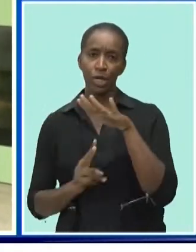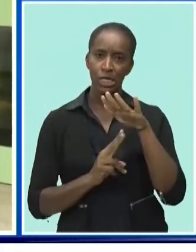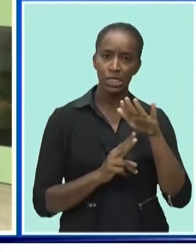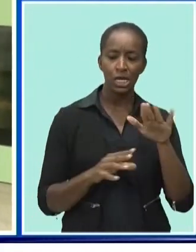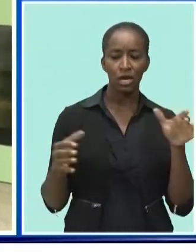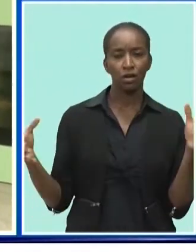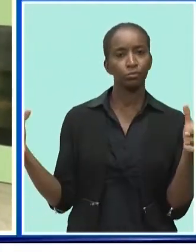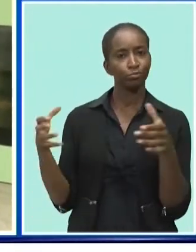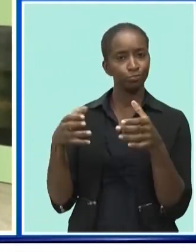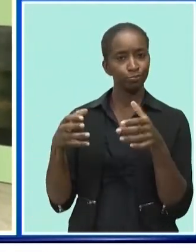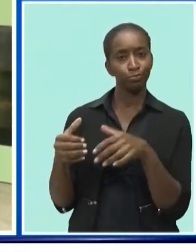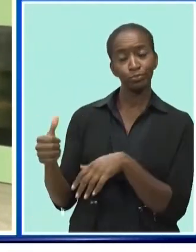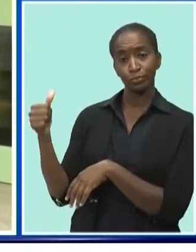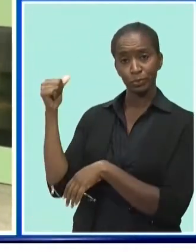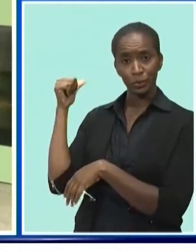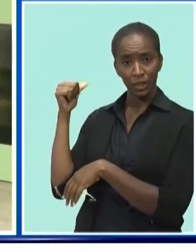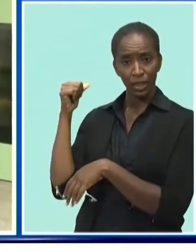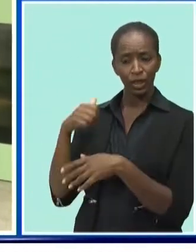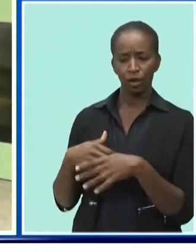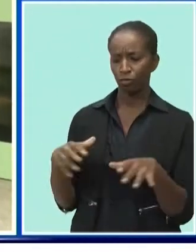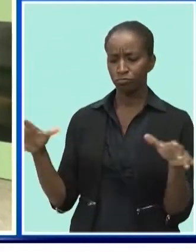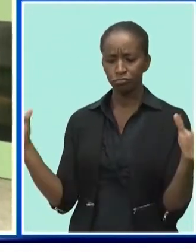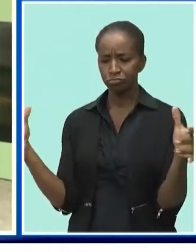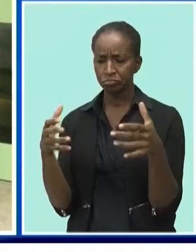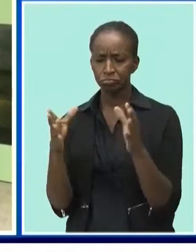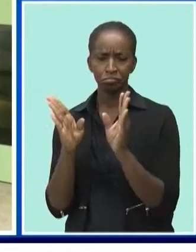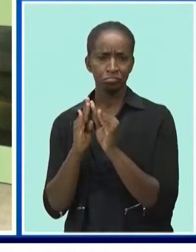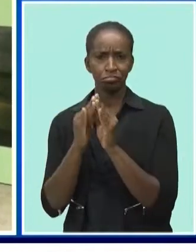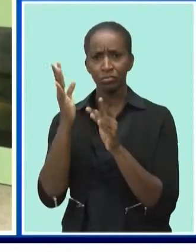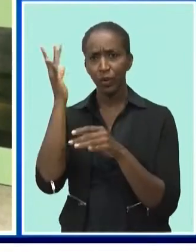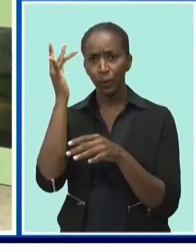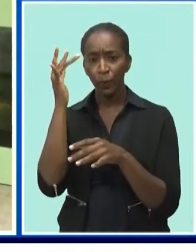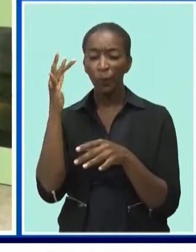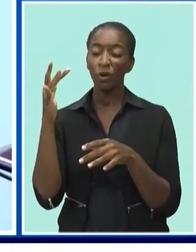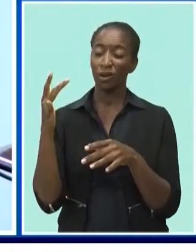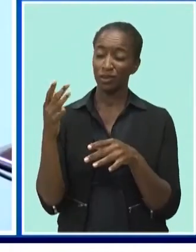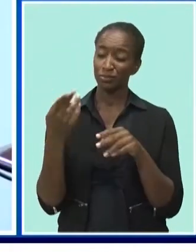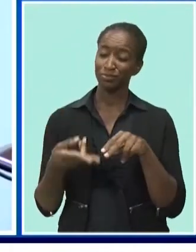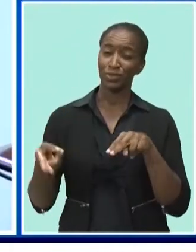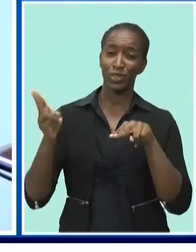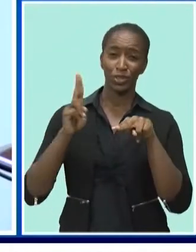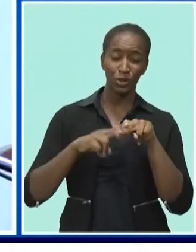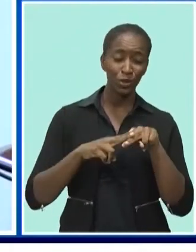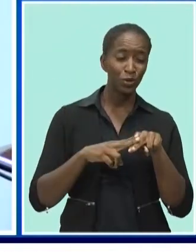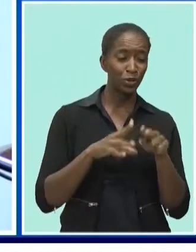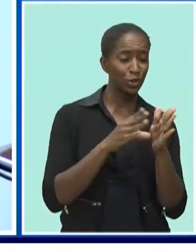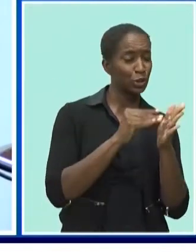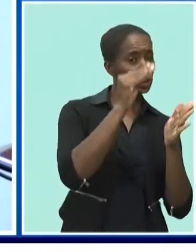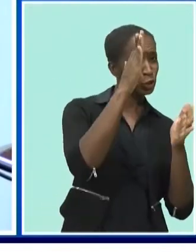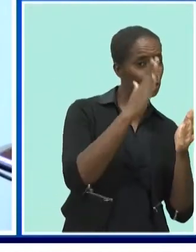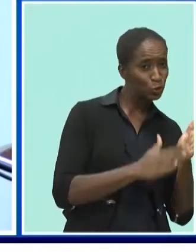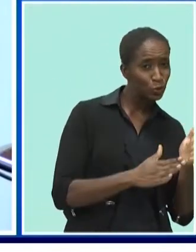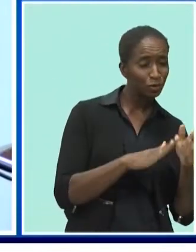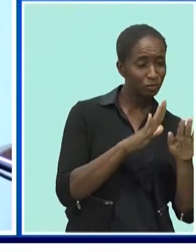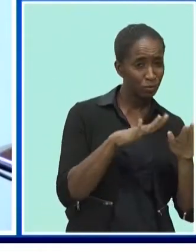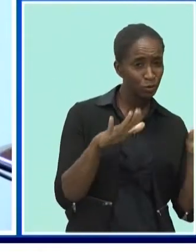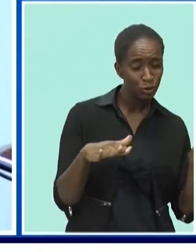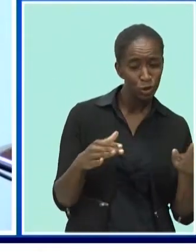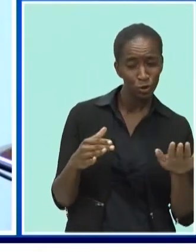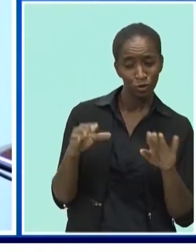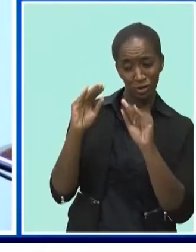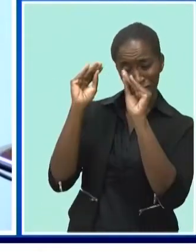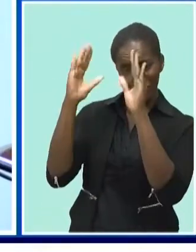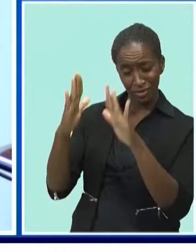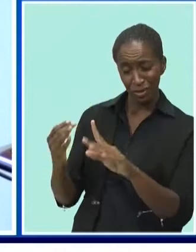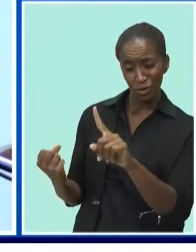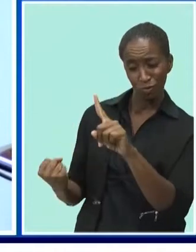say is an increasing number of student on teacher violent incidents. Since the beginning of this term, there have been 5 incidents